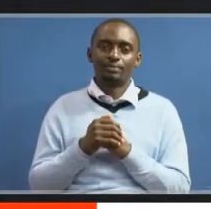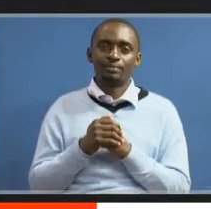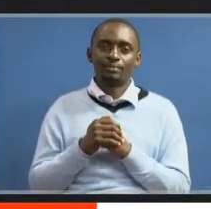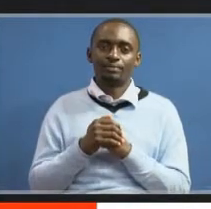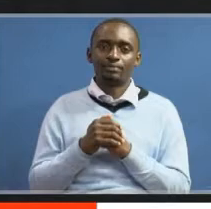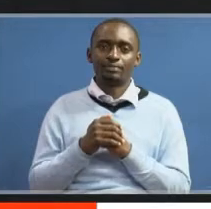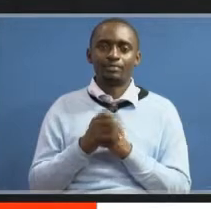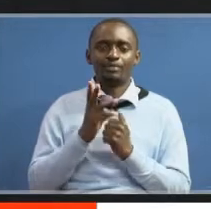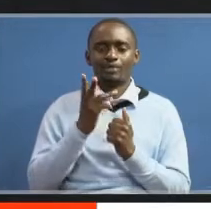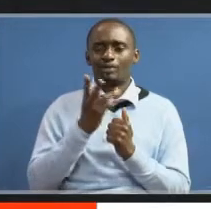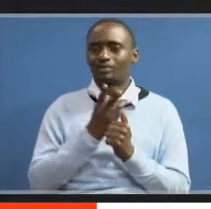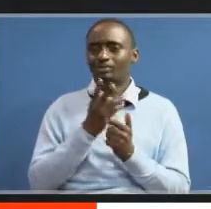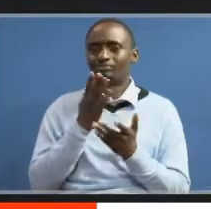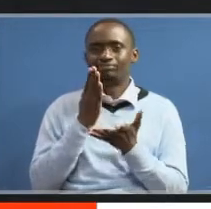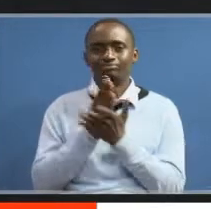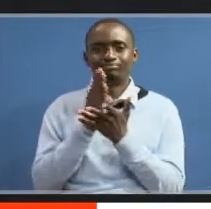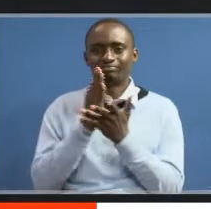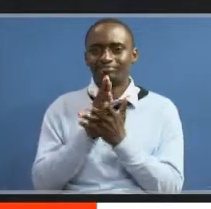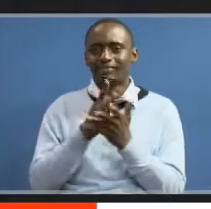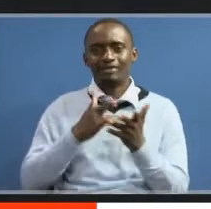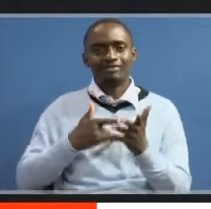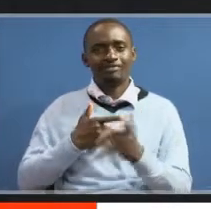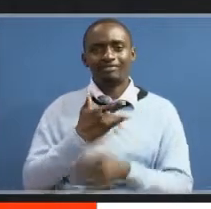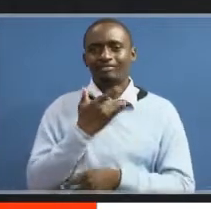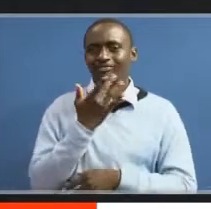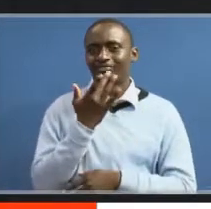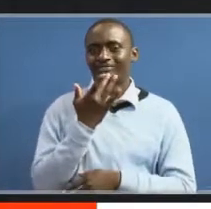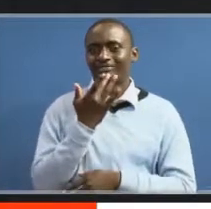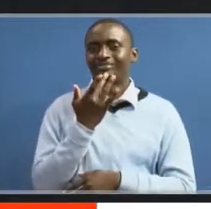we really feel privileged